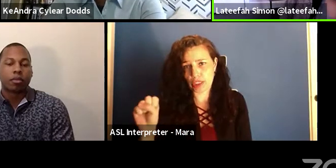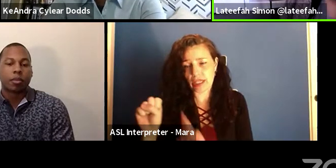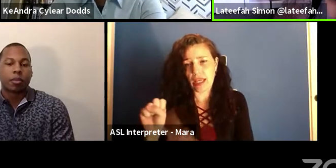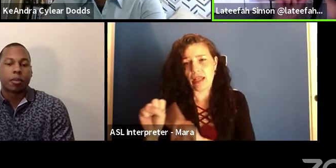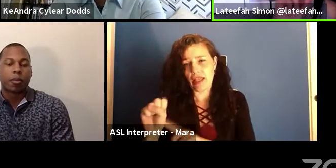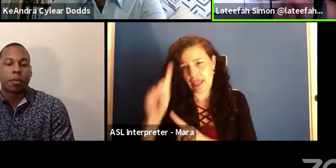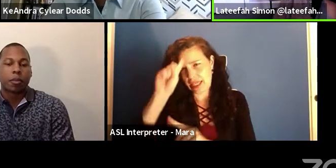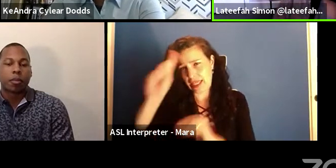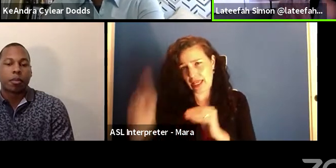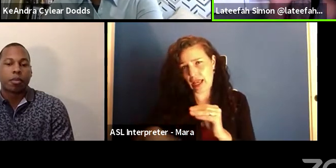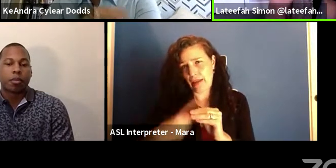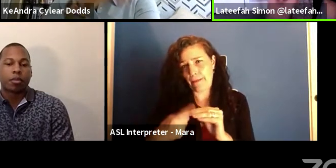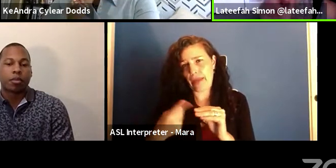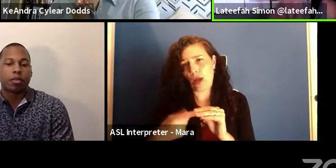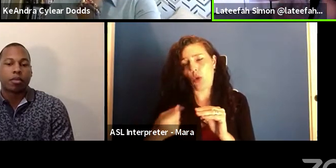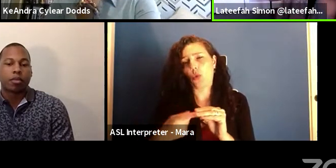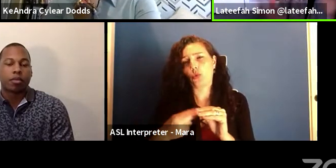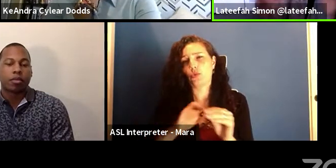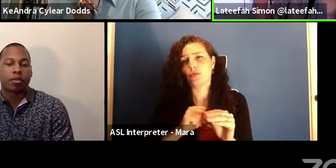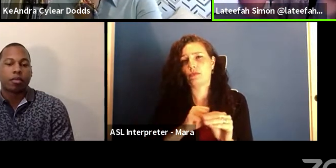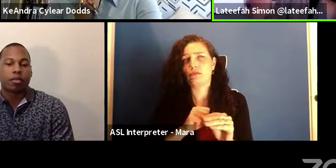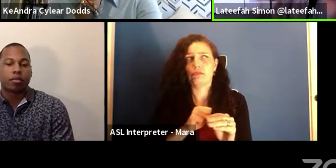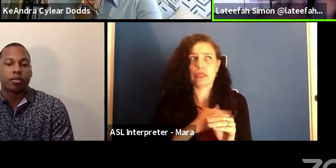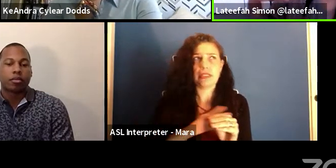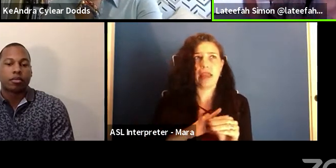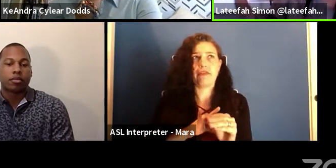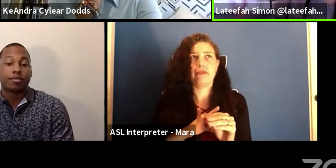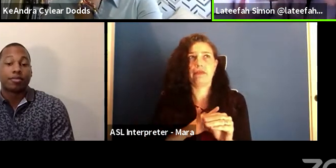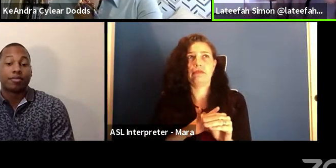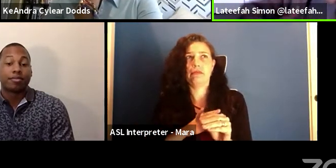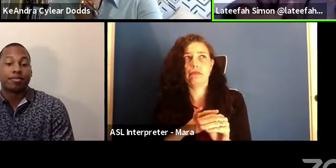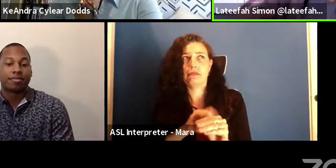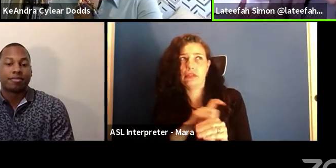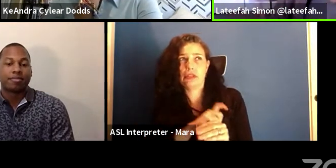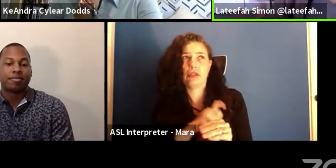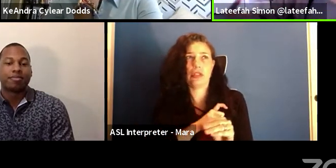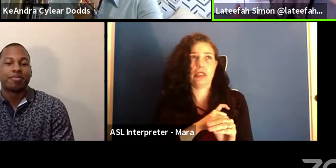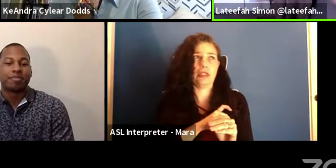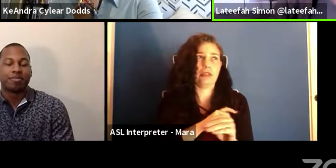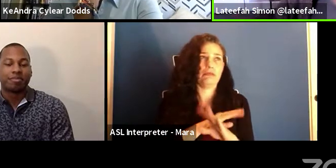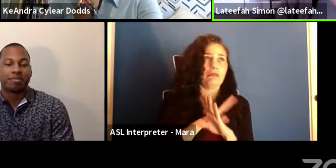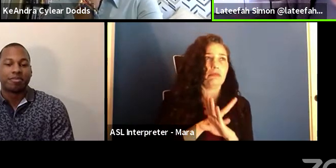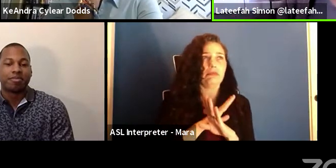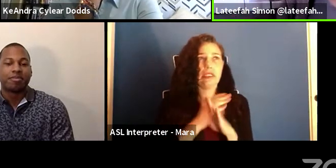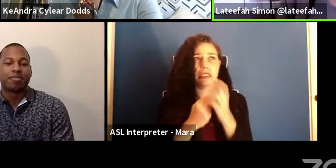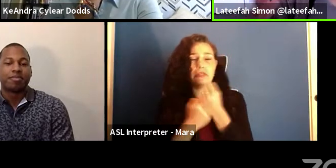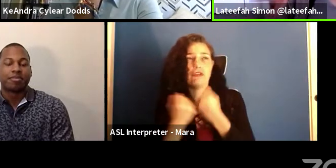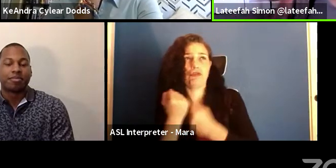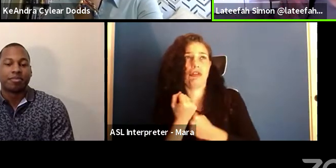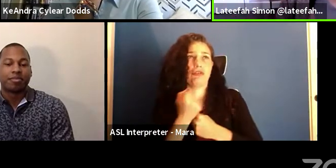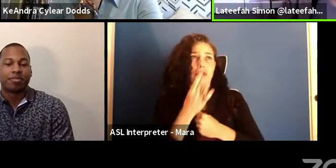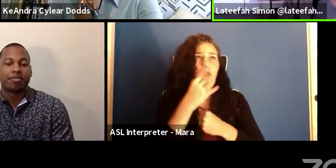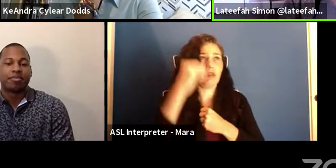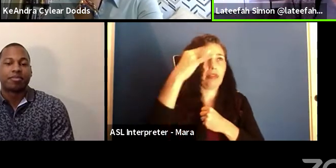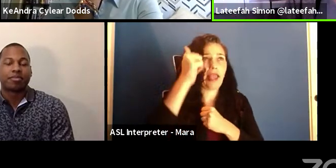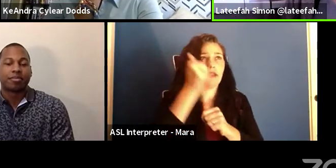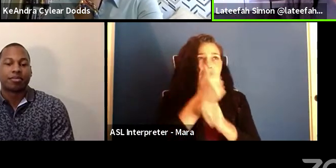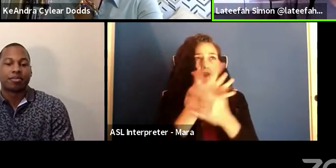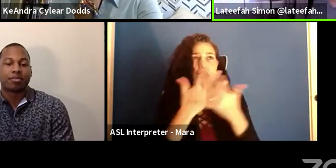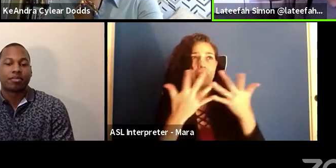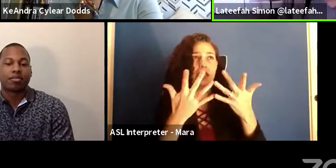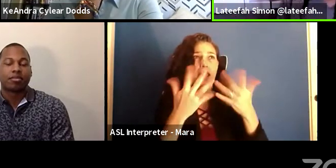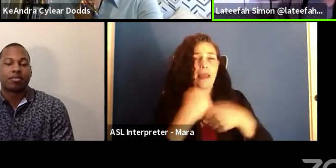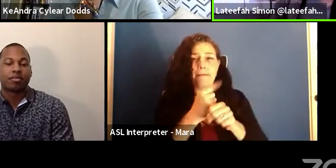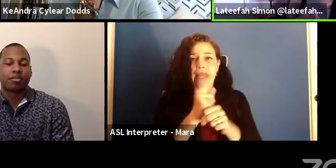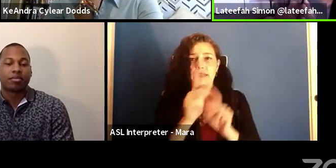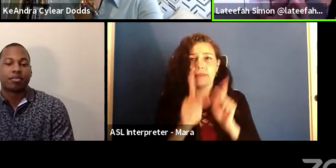and security and infrastructure and wayfinding and lighting. And I can go on and on, all of the things that make folks safe, that safety could not and